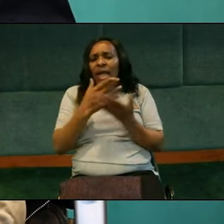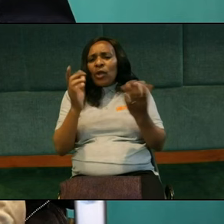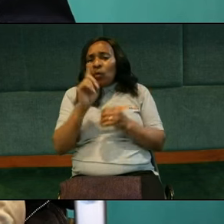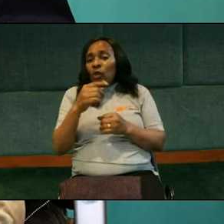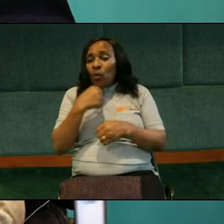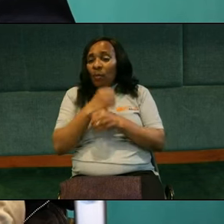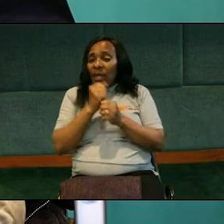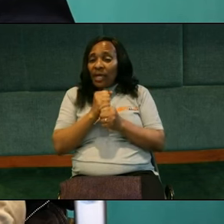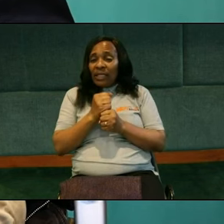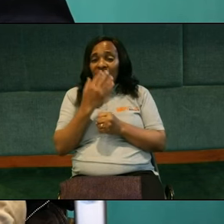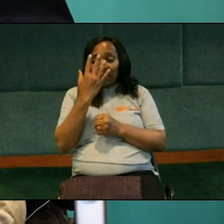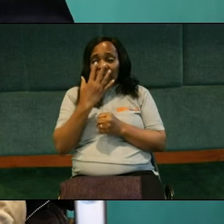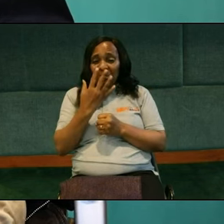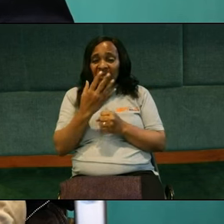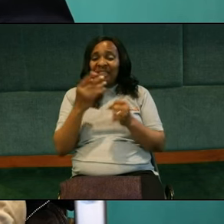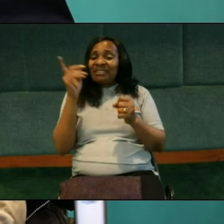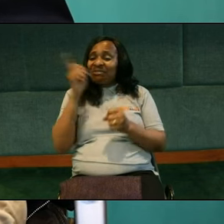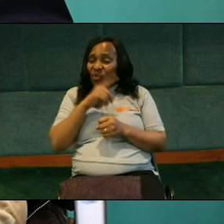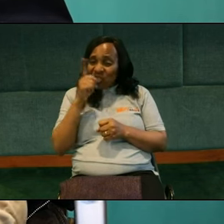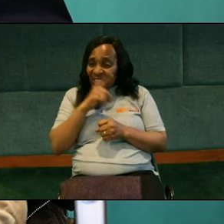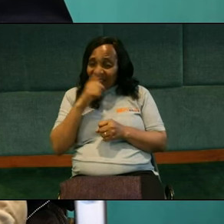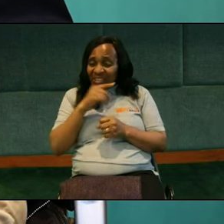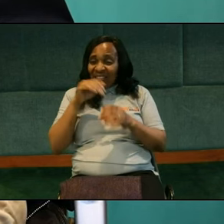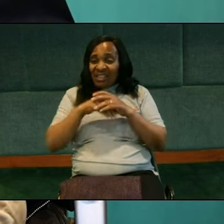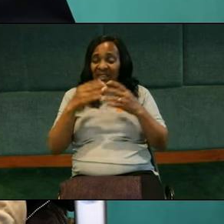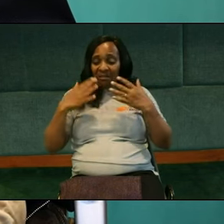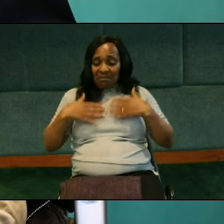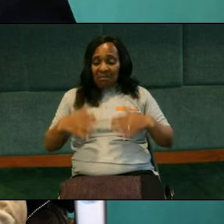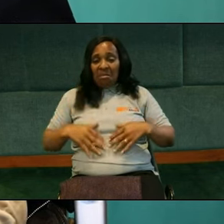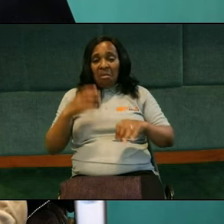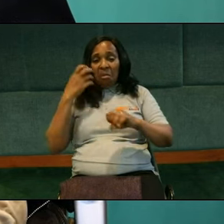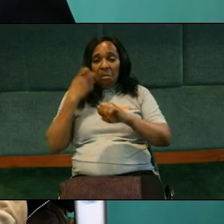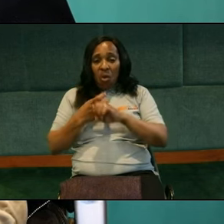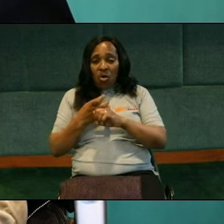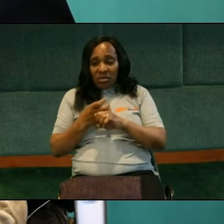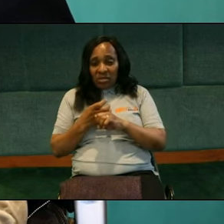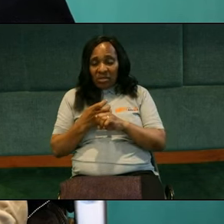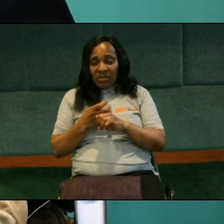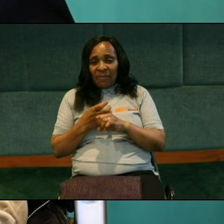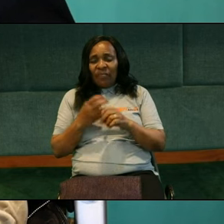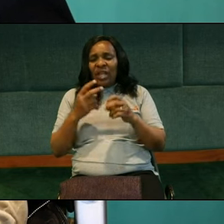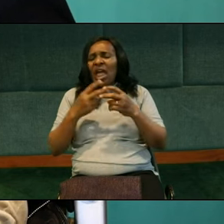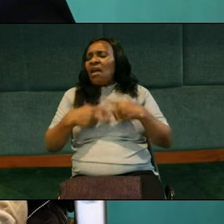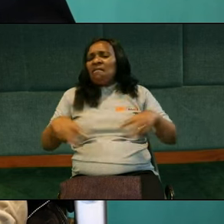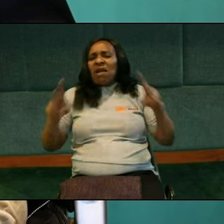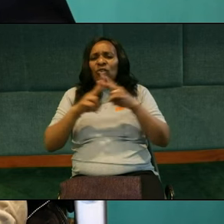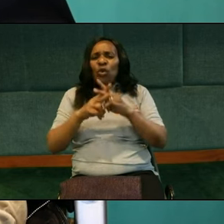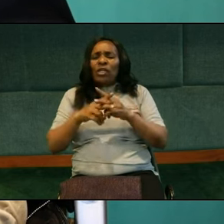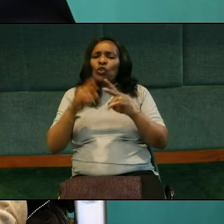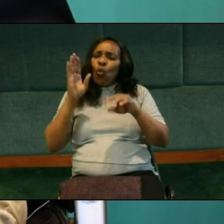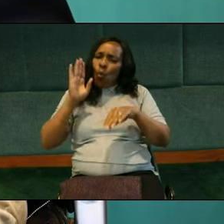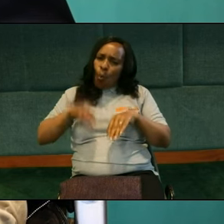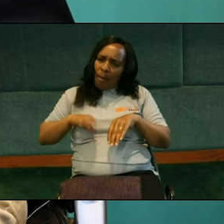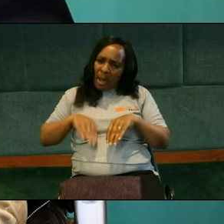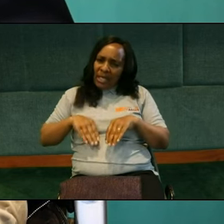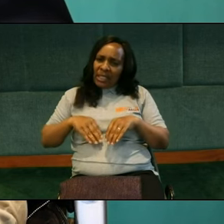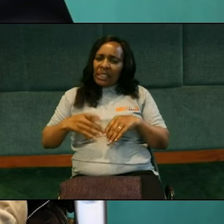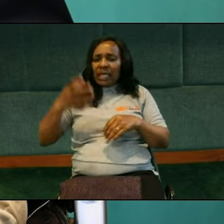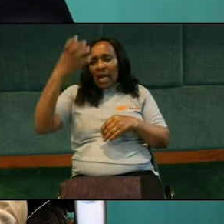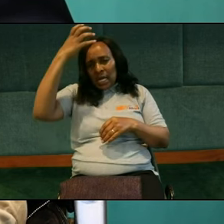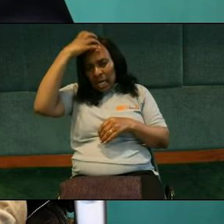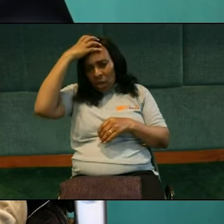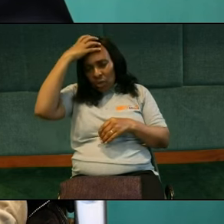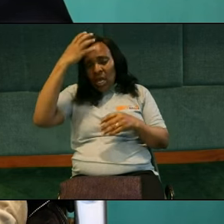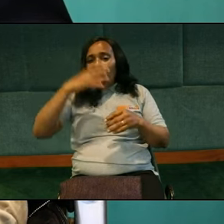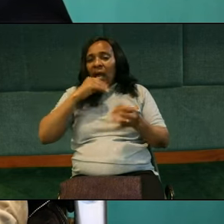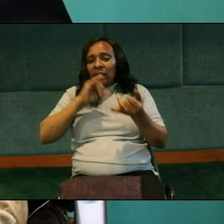ashamed is as rottenness in his bones." I repeat, a virtuous woman is a crown to her